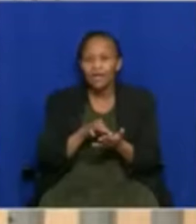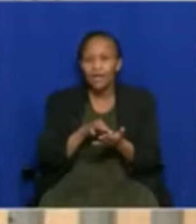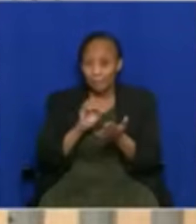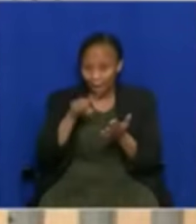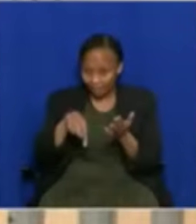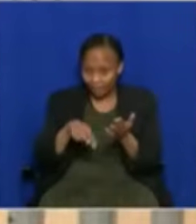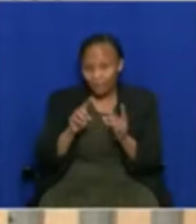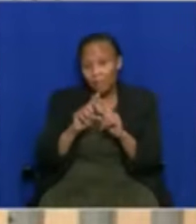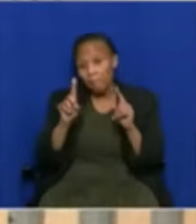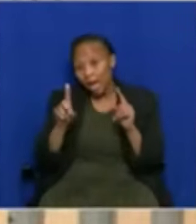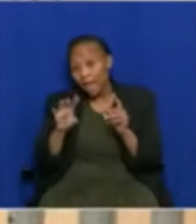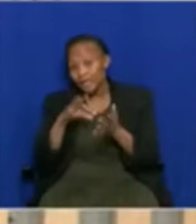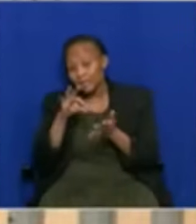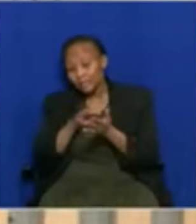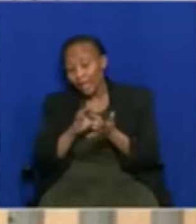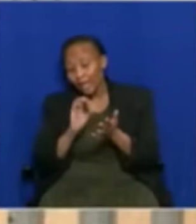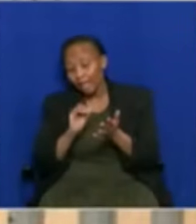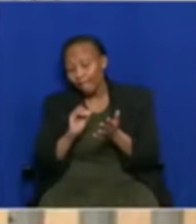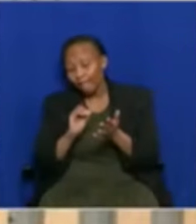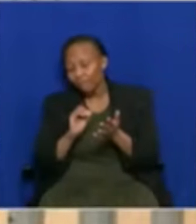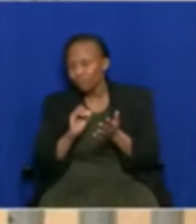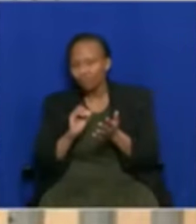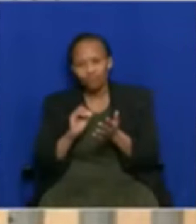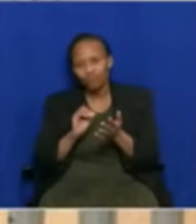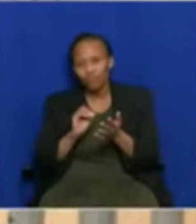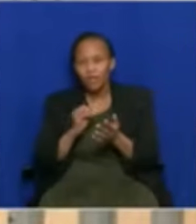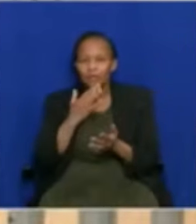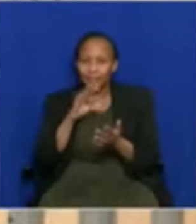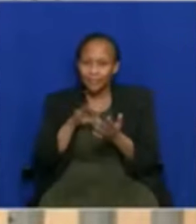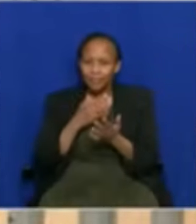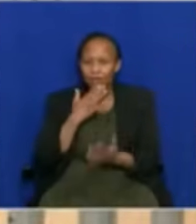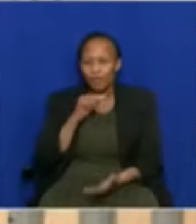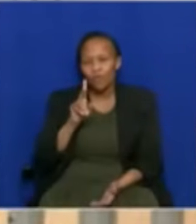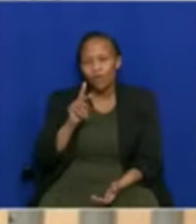That's correct. Okay. Now, if we look at this information note,